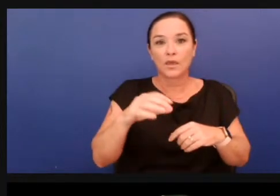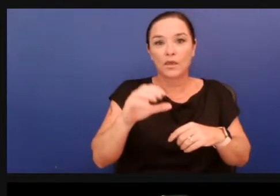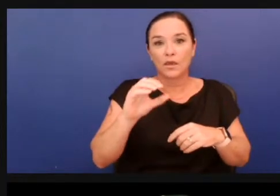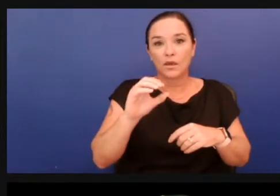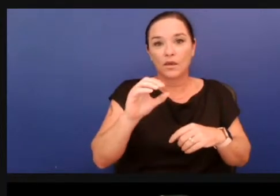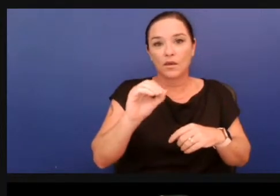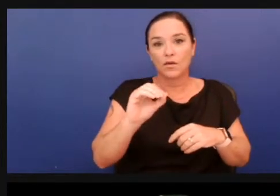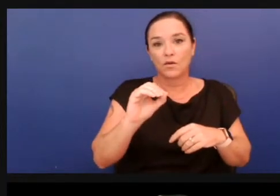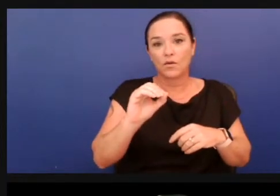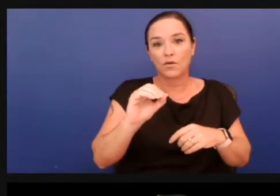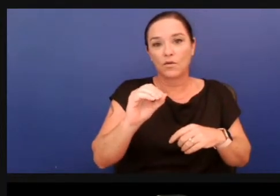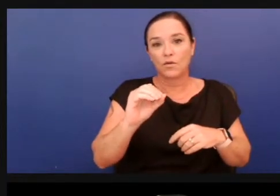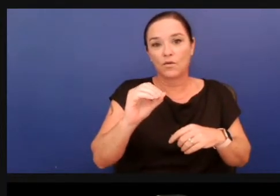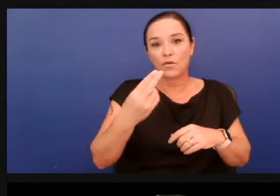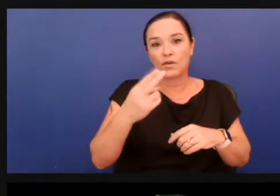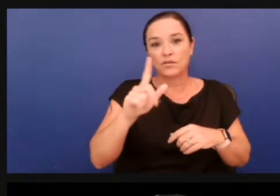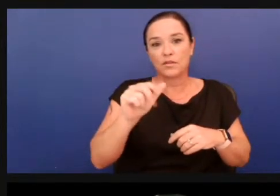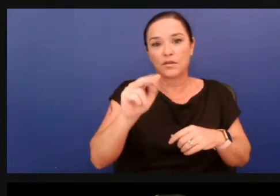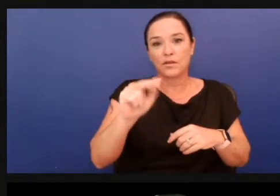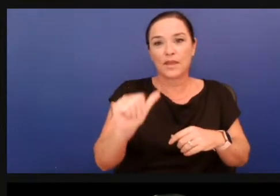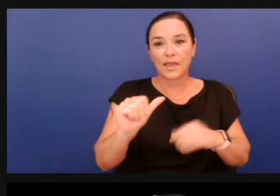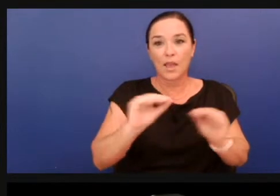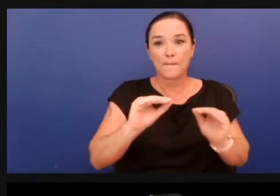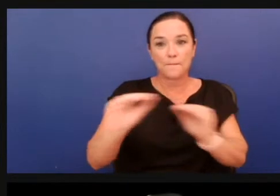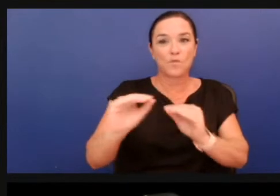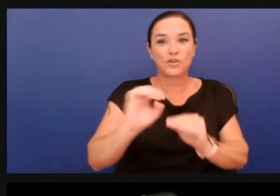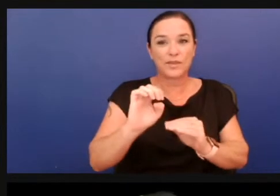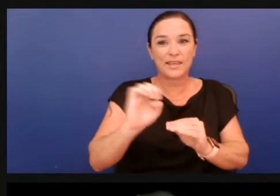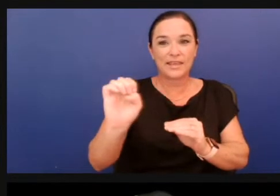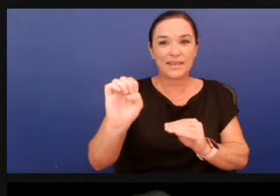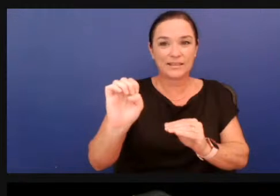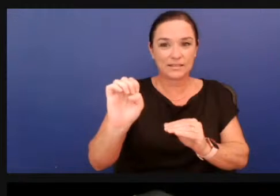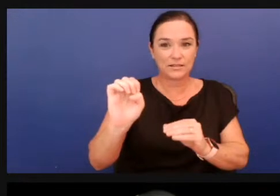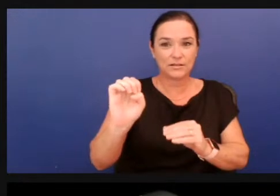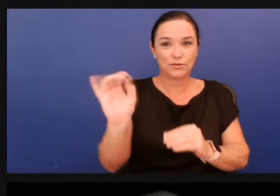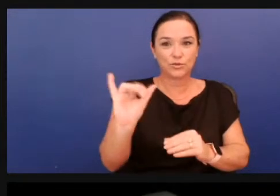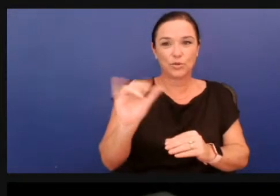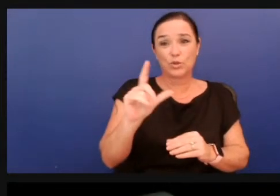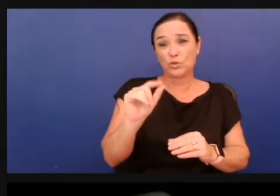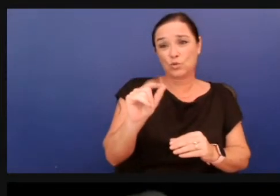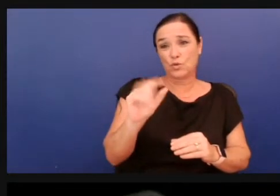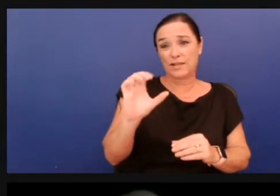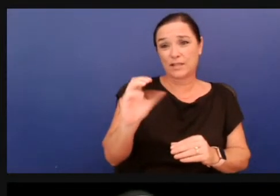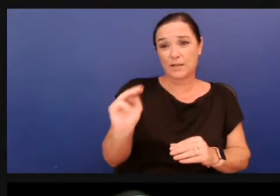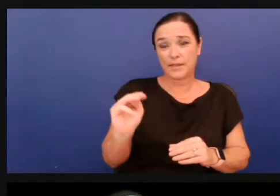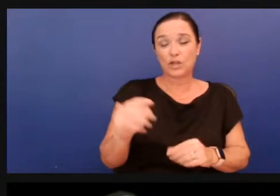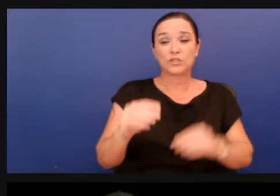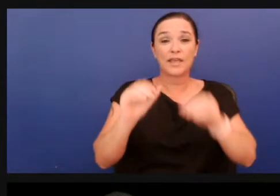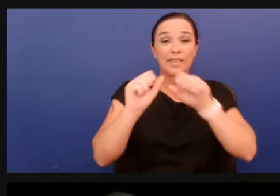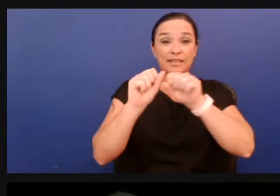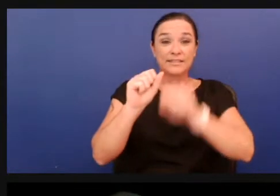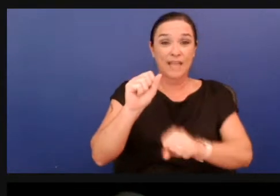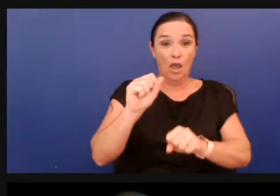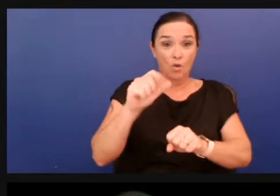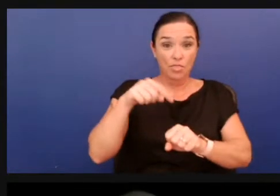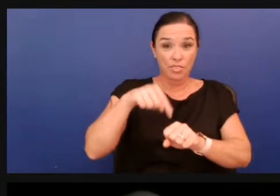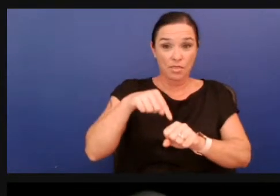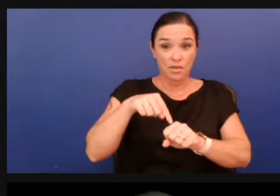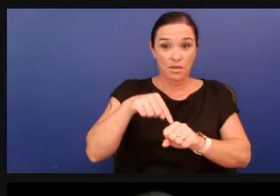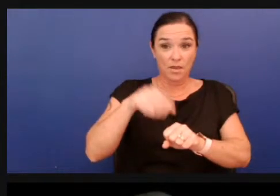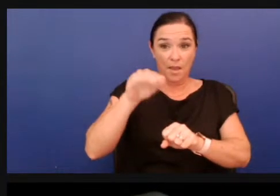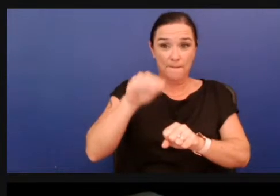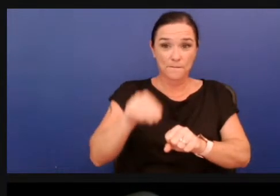significantly over to the east here. It's like 20 centimeters or so. To the south by, what's